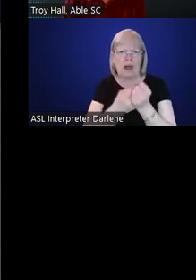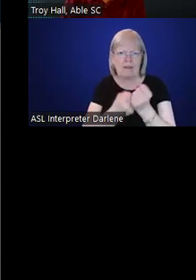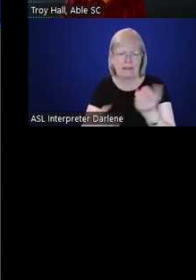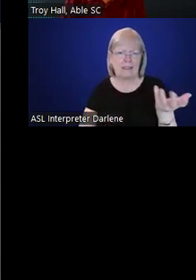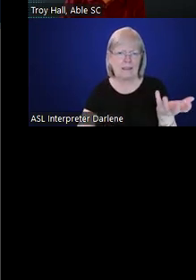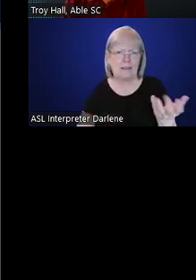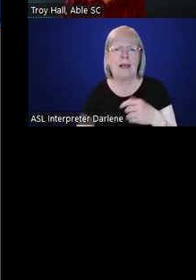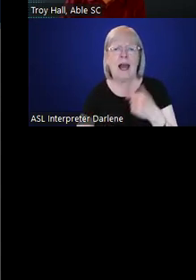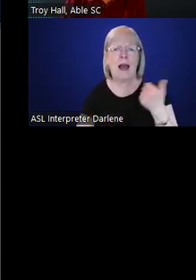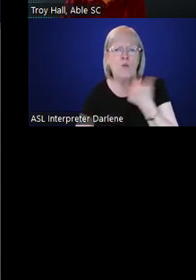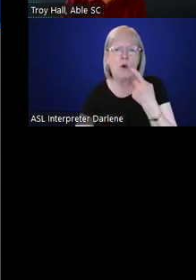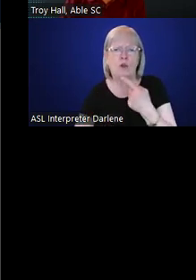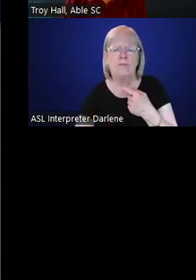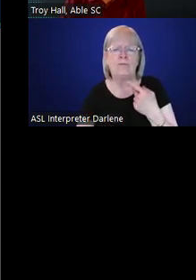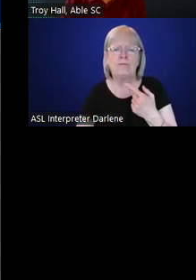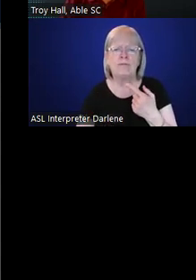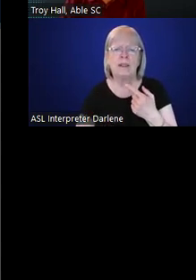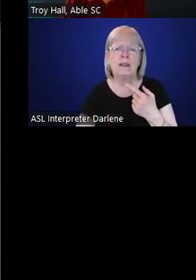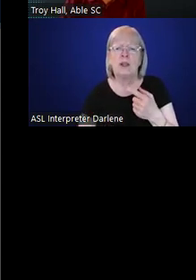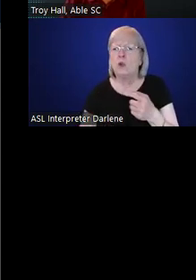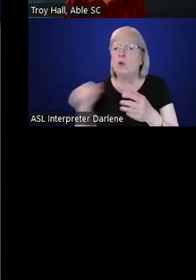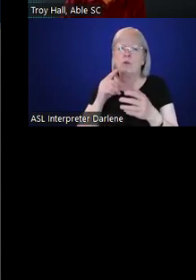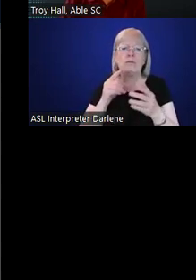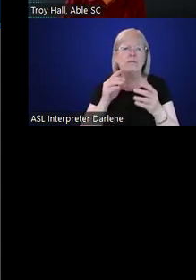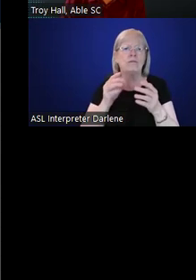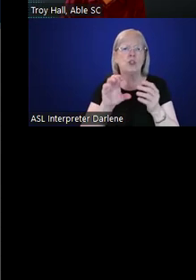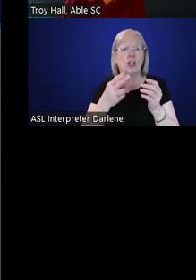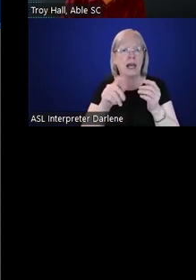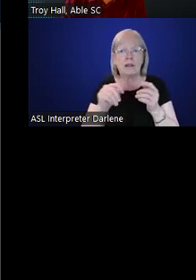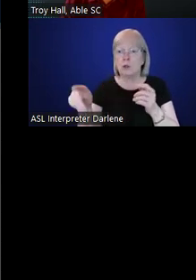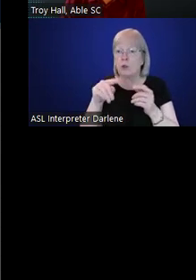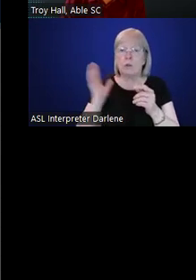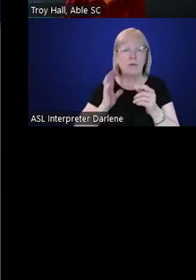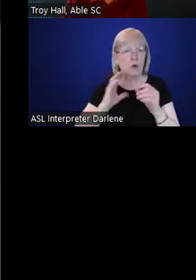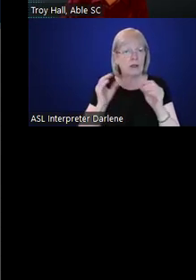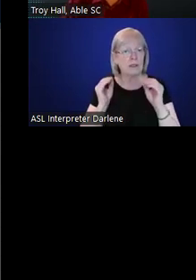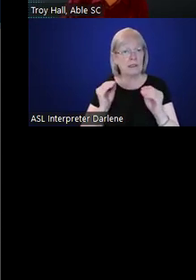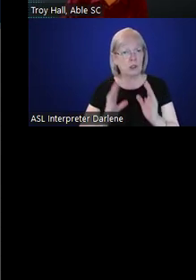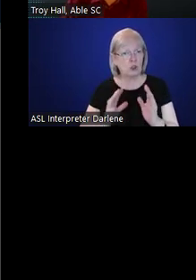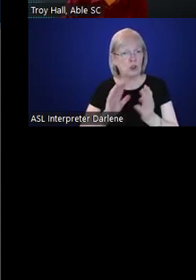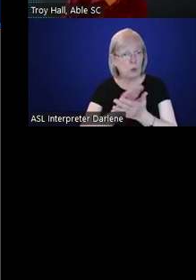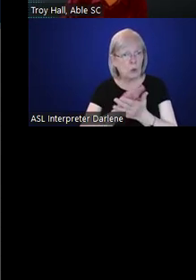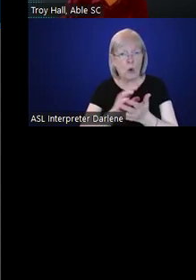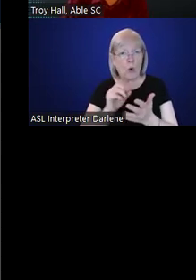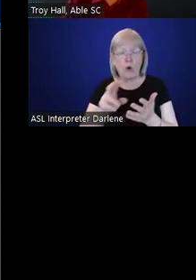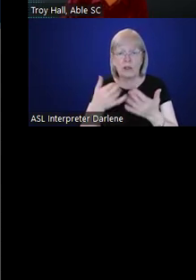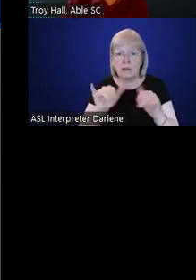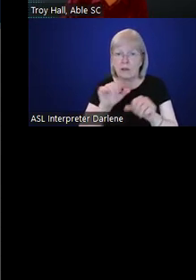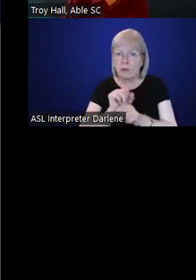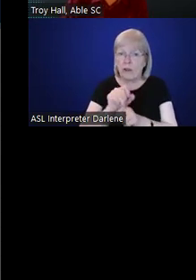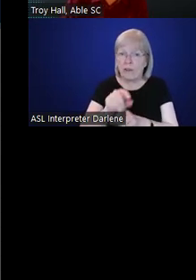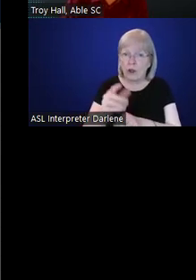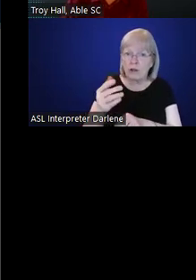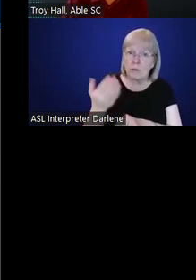Curious from anybody in the chat, did any of you come from education or you still work directly in an educational